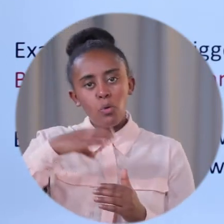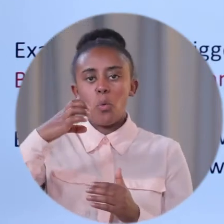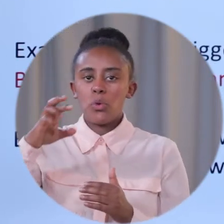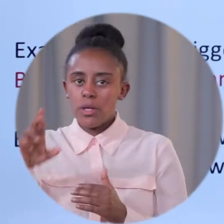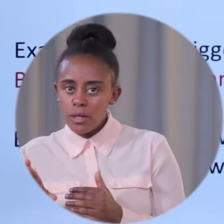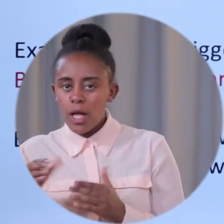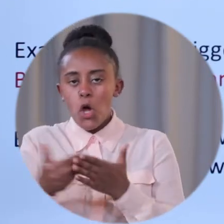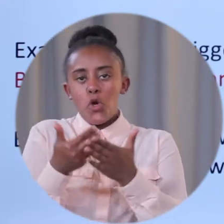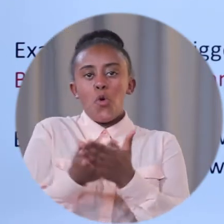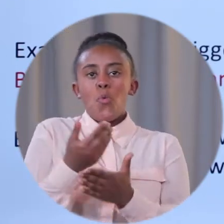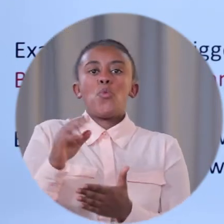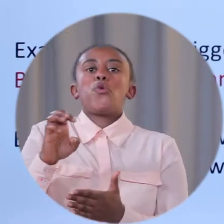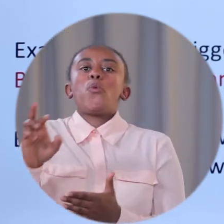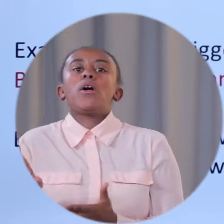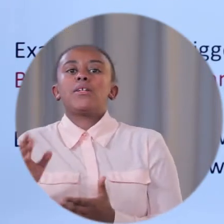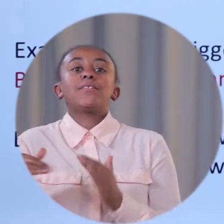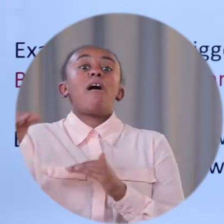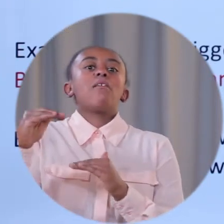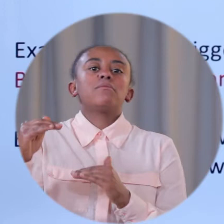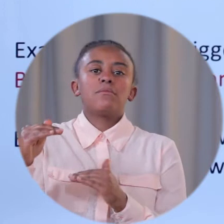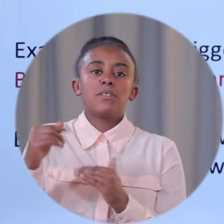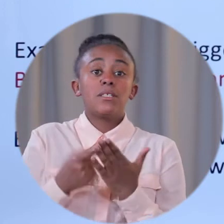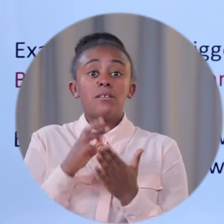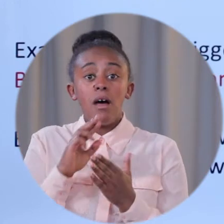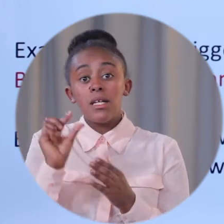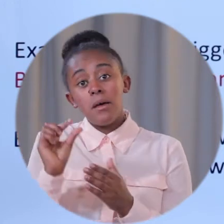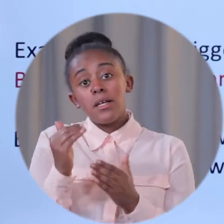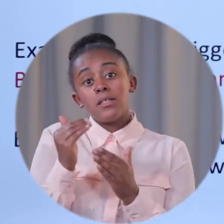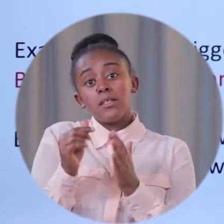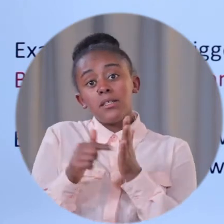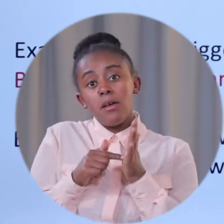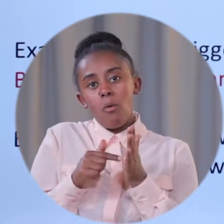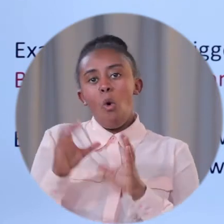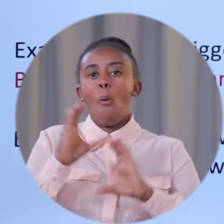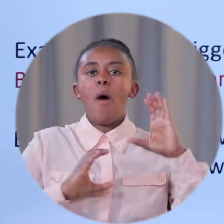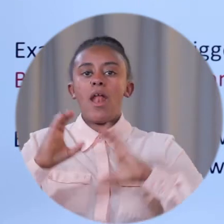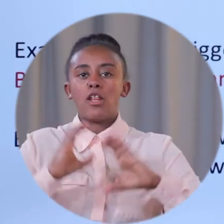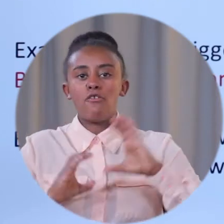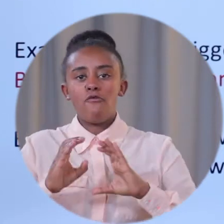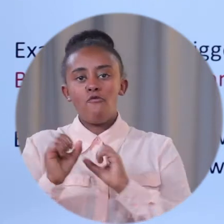New, newer than. These are some examples of comparative form.